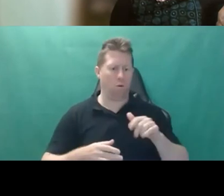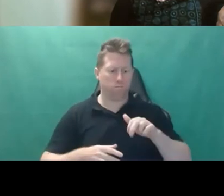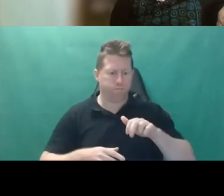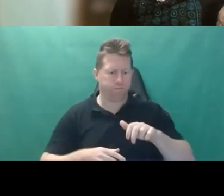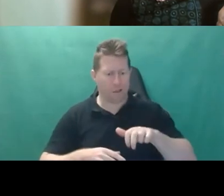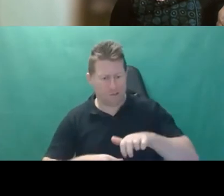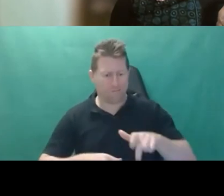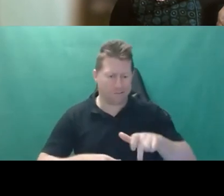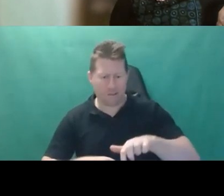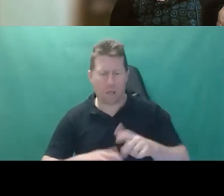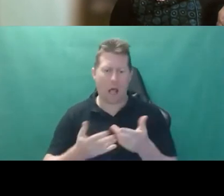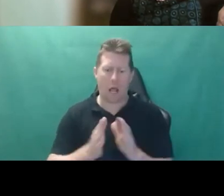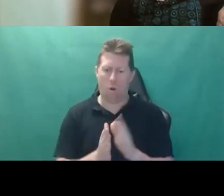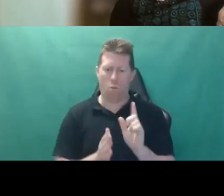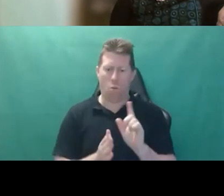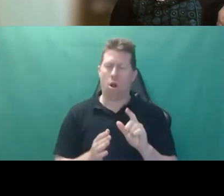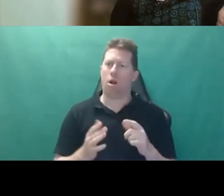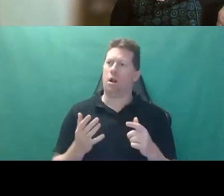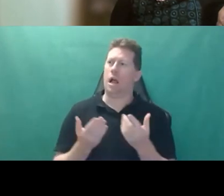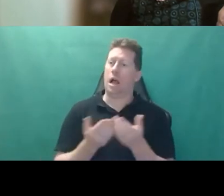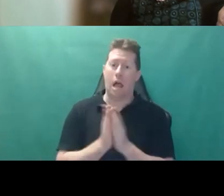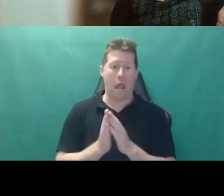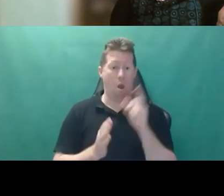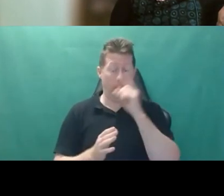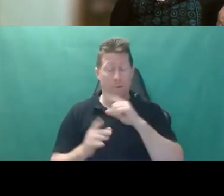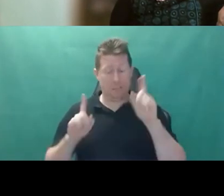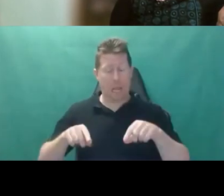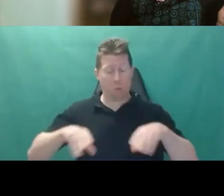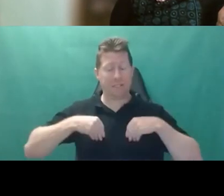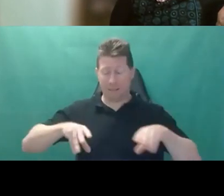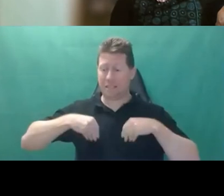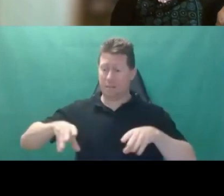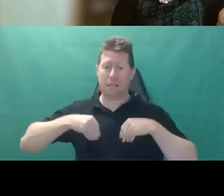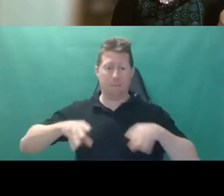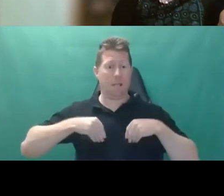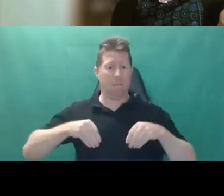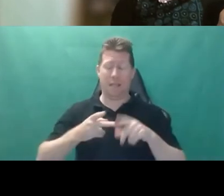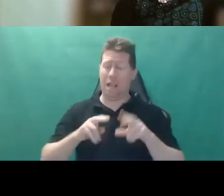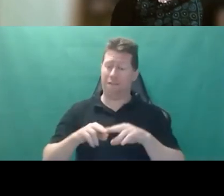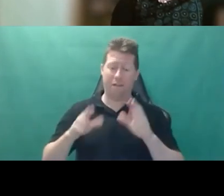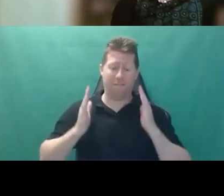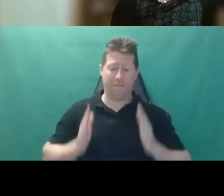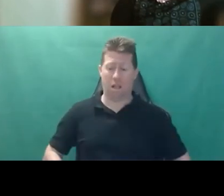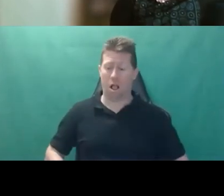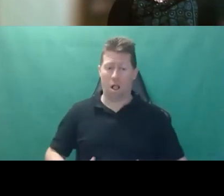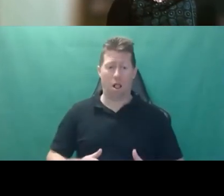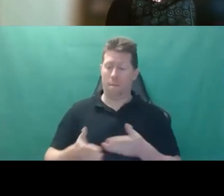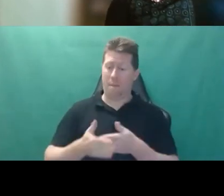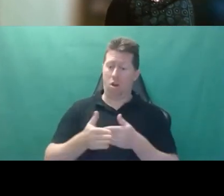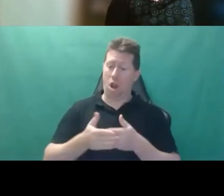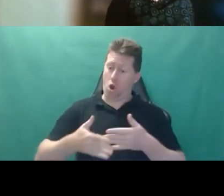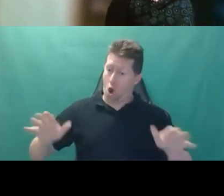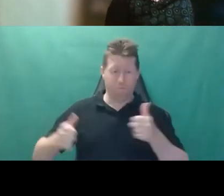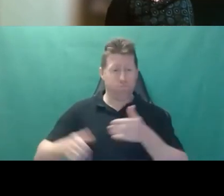where everybody was accepting of people with a disability and every physical barrier had been taken away, people individually still